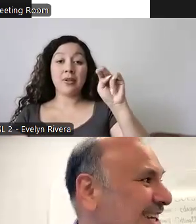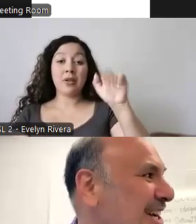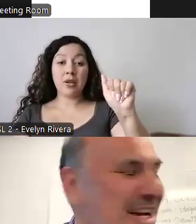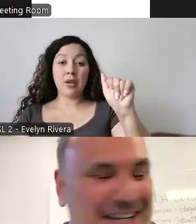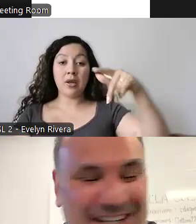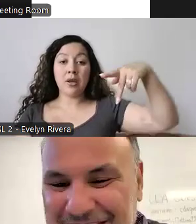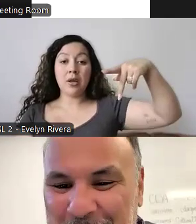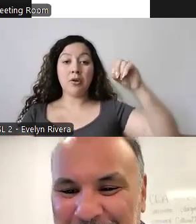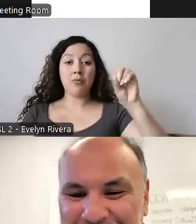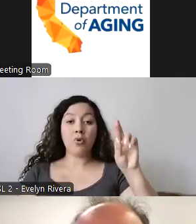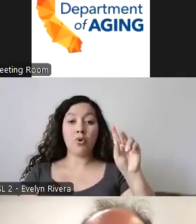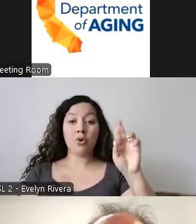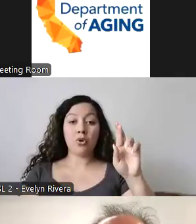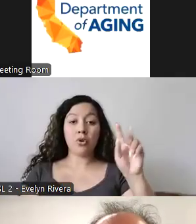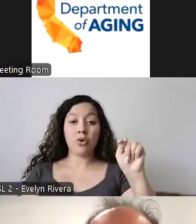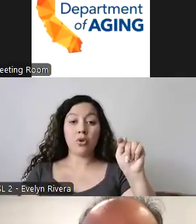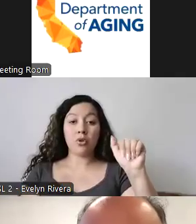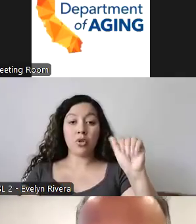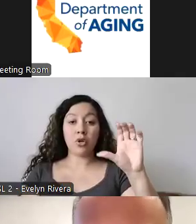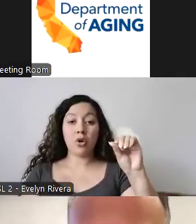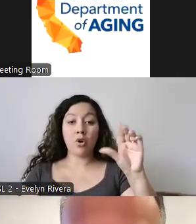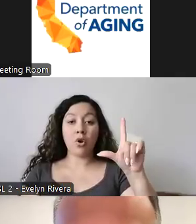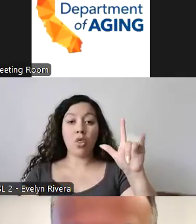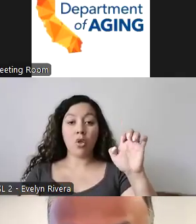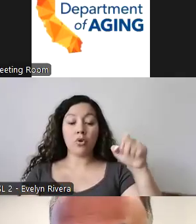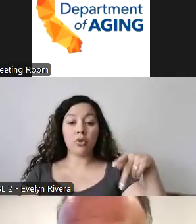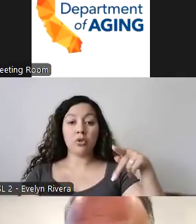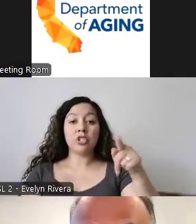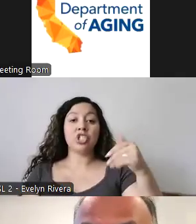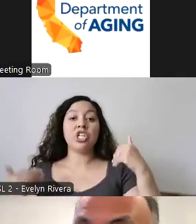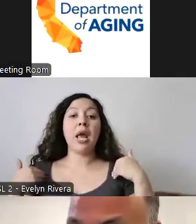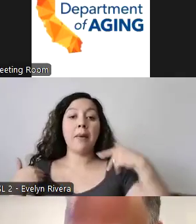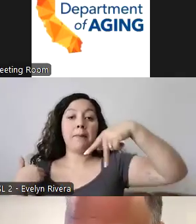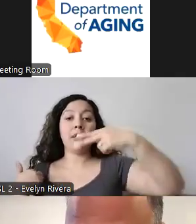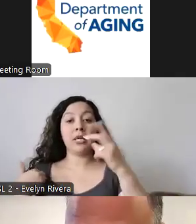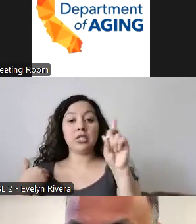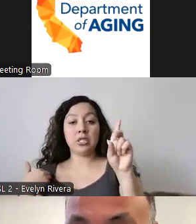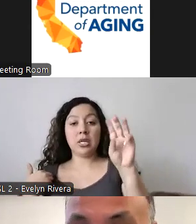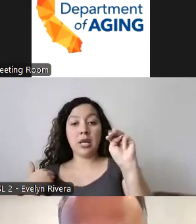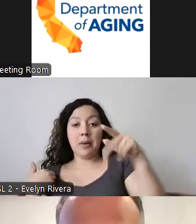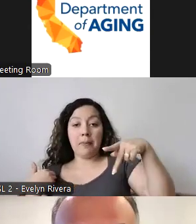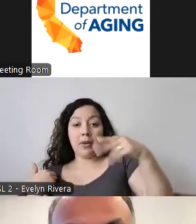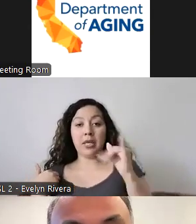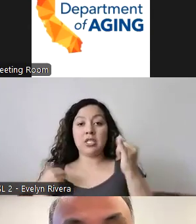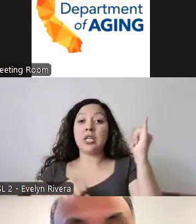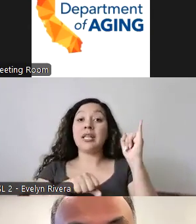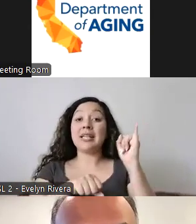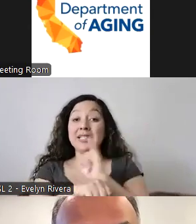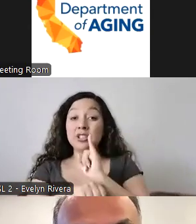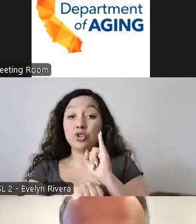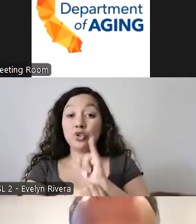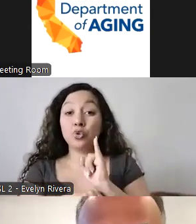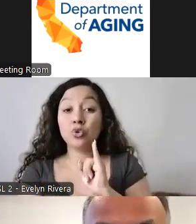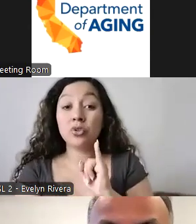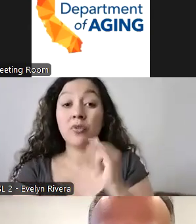right. She's a PhD, MBA, MPH, and professor at the Institute for Health